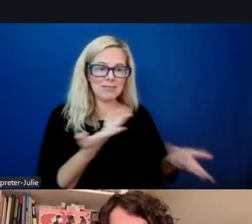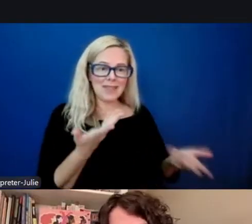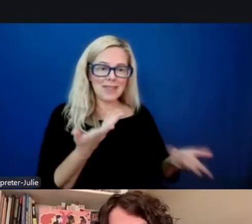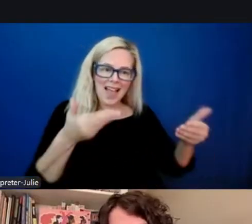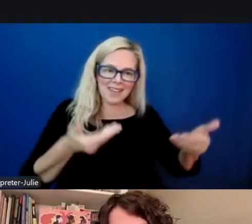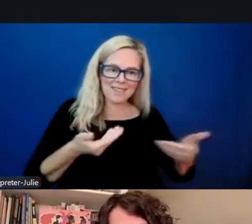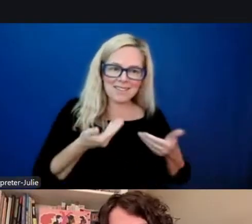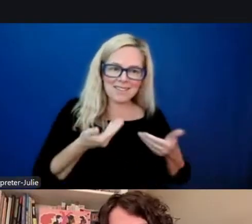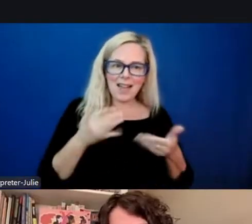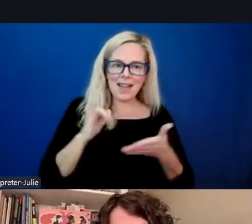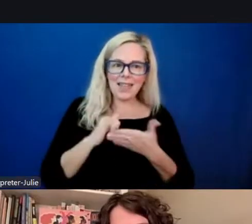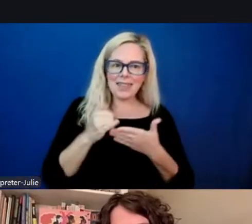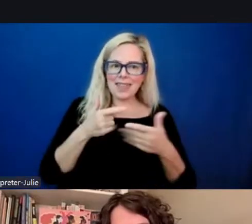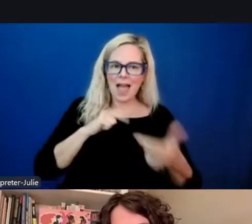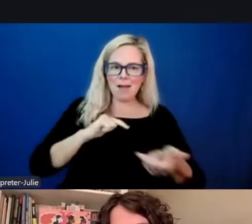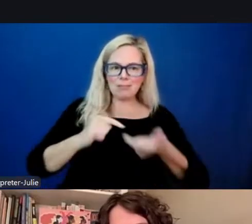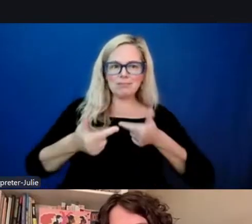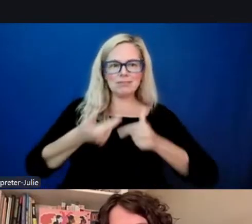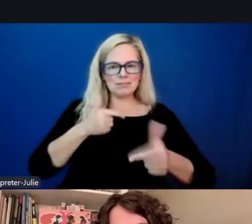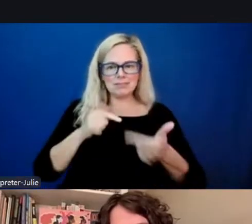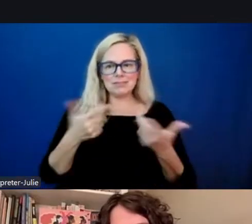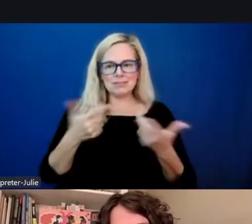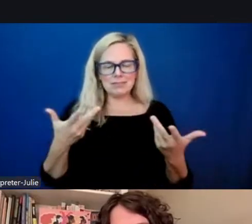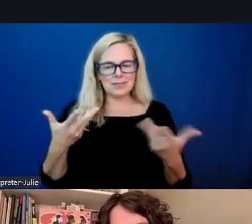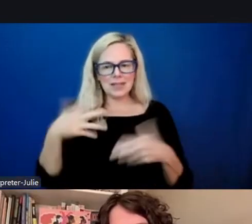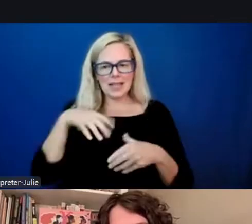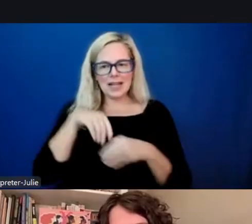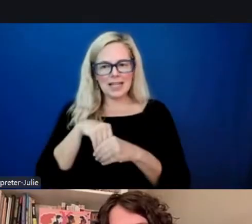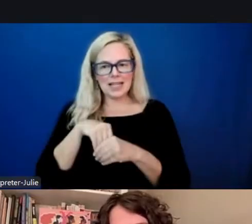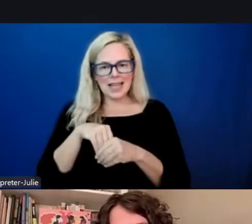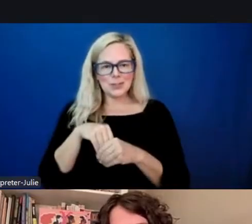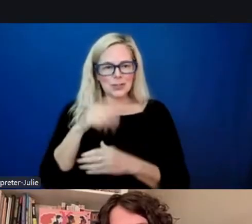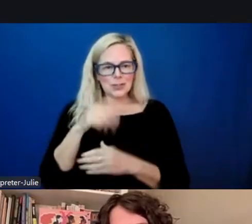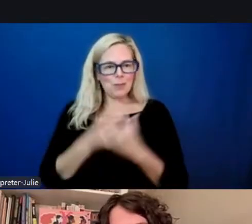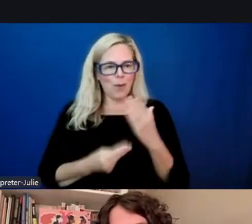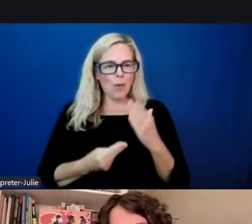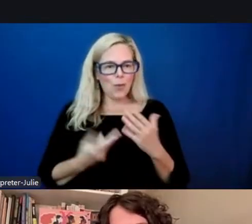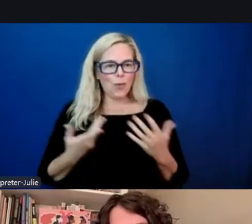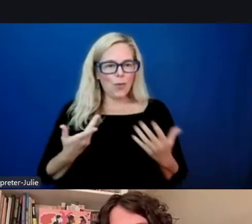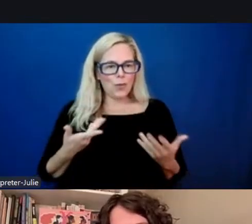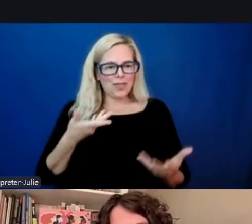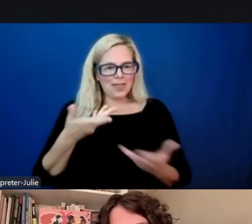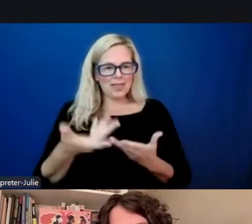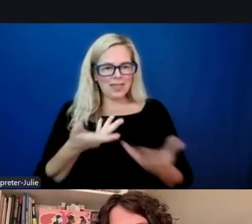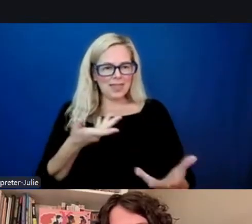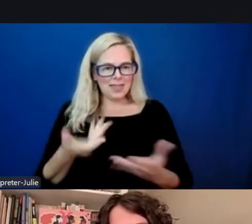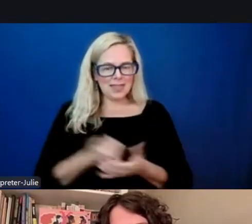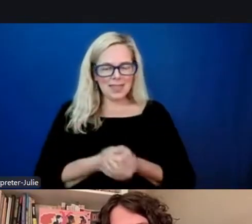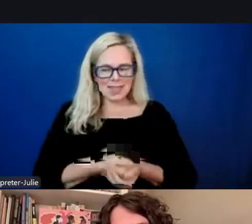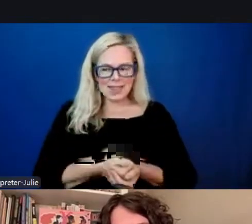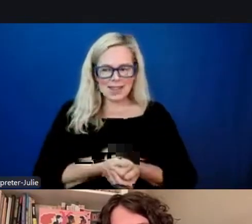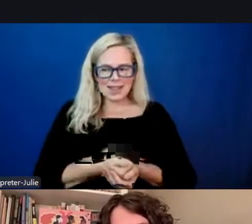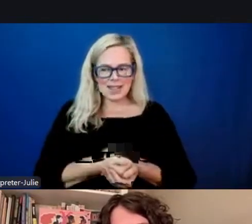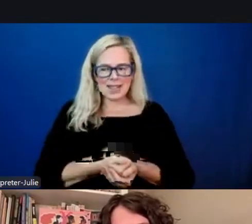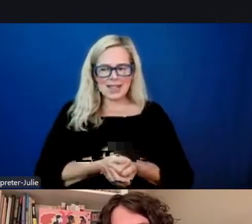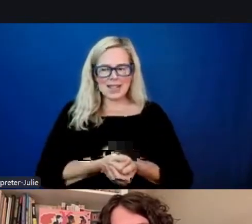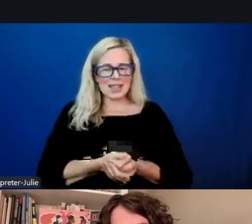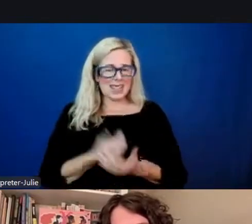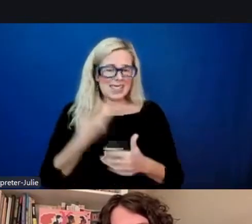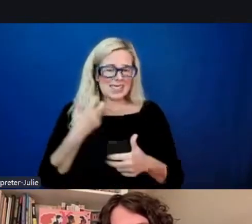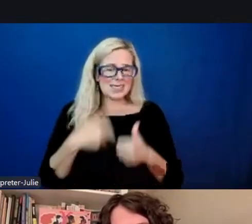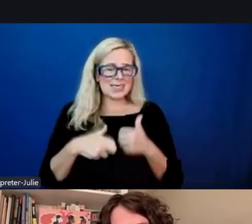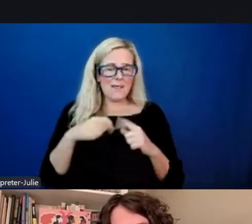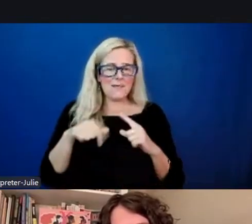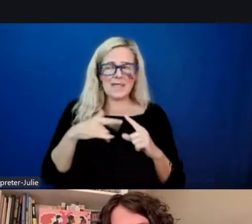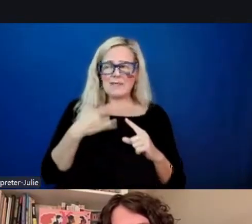you to participate in that. Engaging both as someone who feels like that you're not having your needs met, it's difficult to find